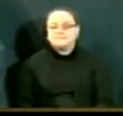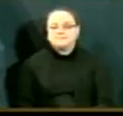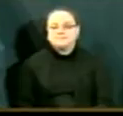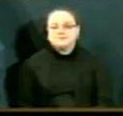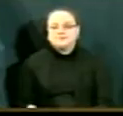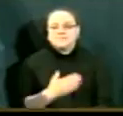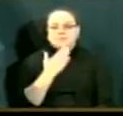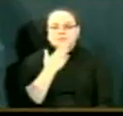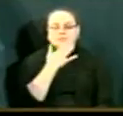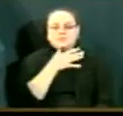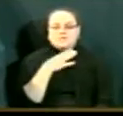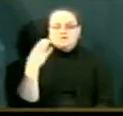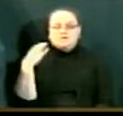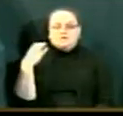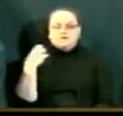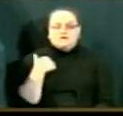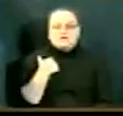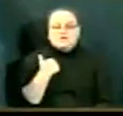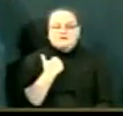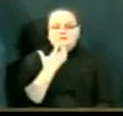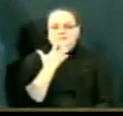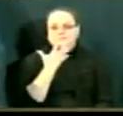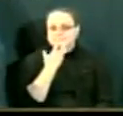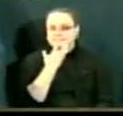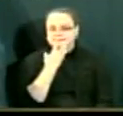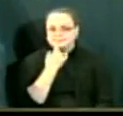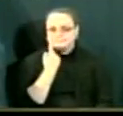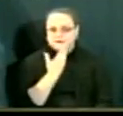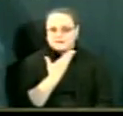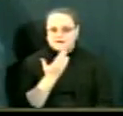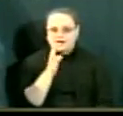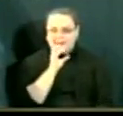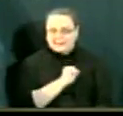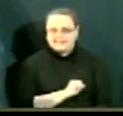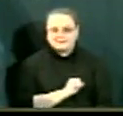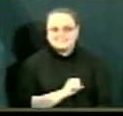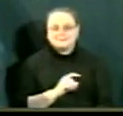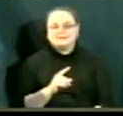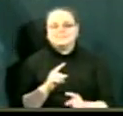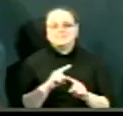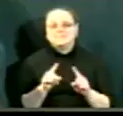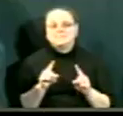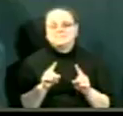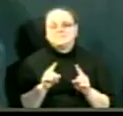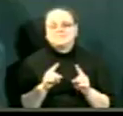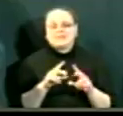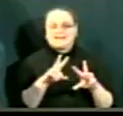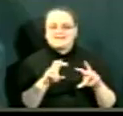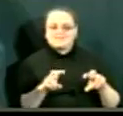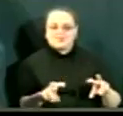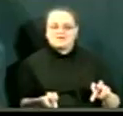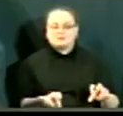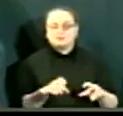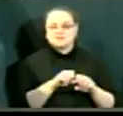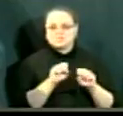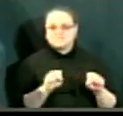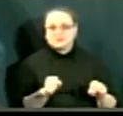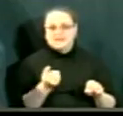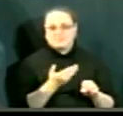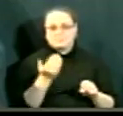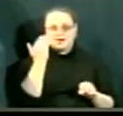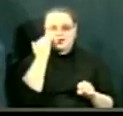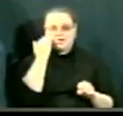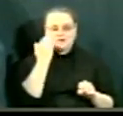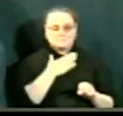Thank you, Madam Chair. I've been the crabbiest one up here, I guess, in terms of evaluation system. Everybody